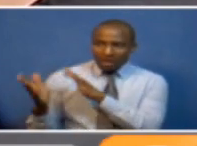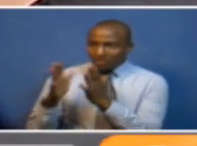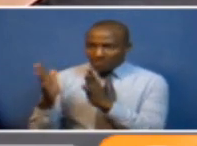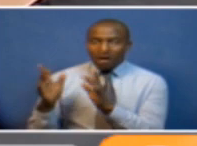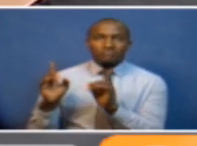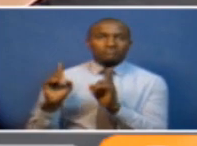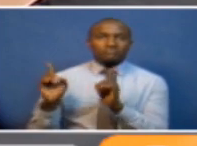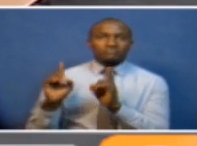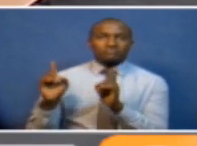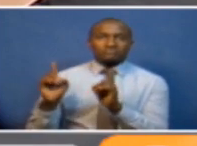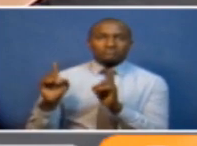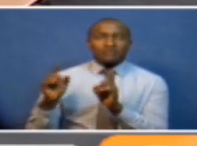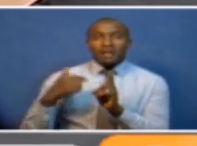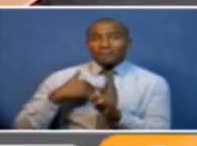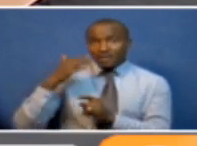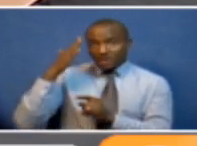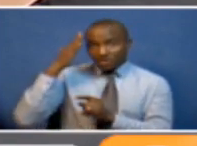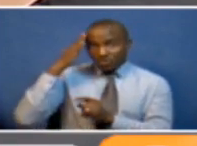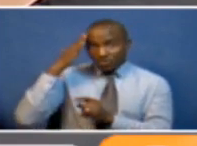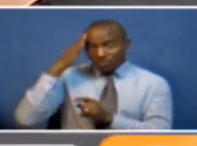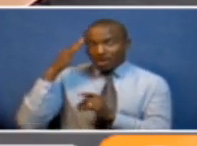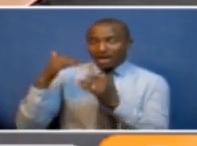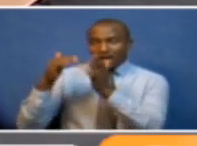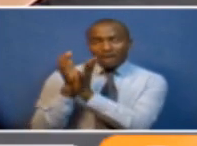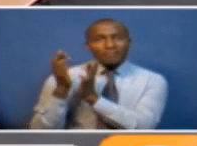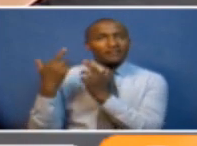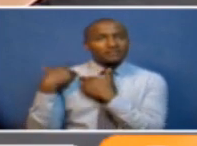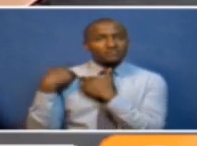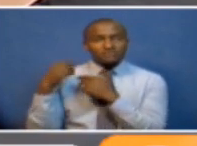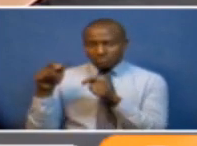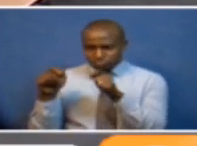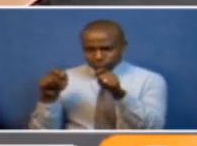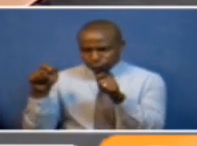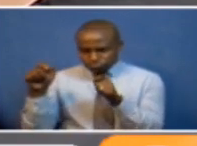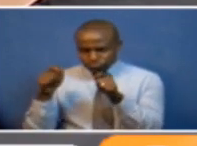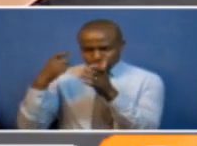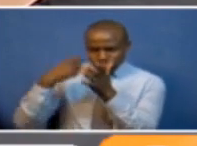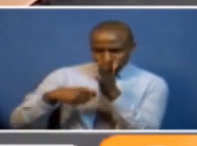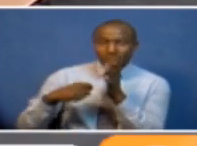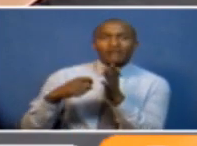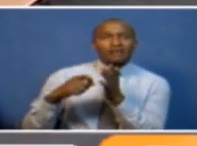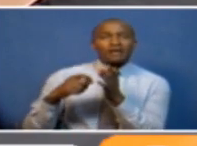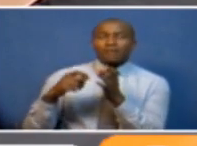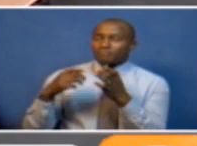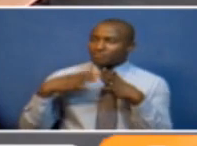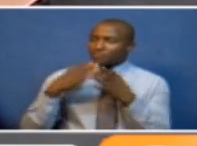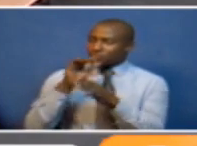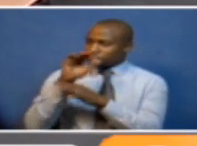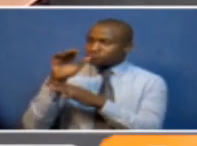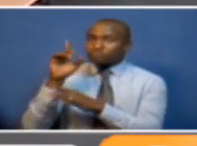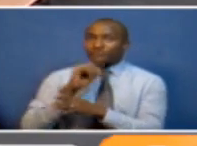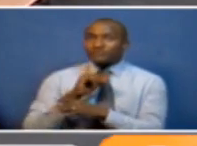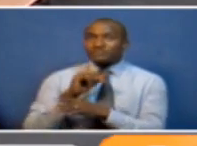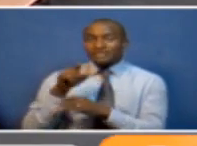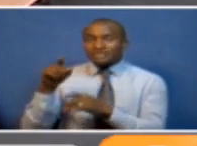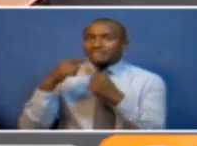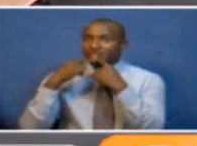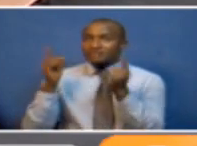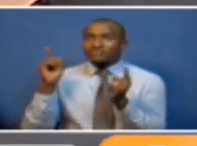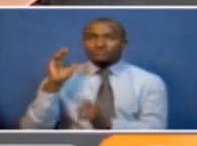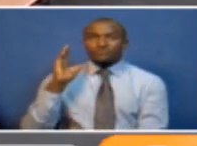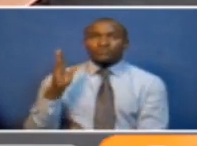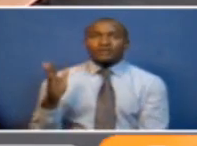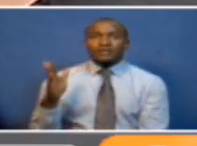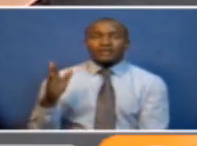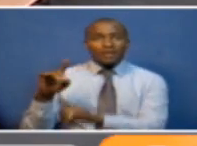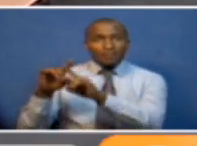announce. And I know the regulator has been doing public participation. Why don't we wait for the regulator to make the announcement? Mm. But